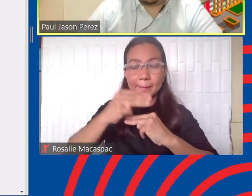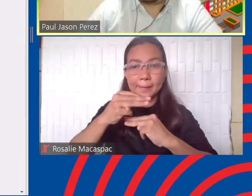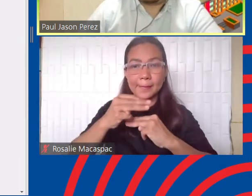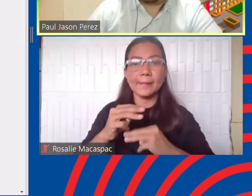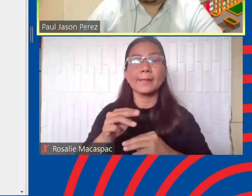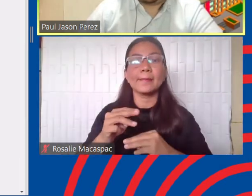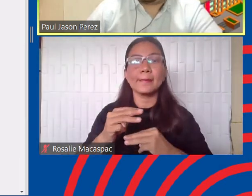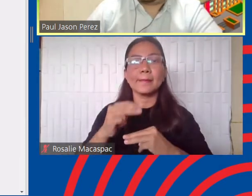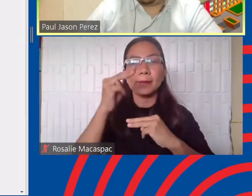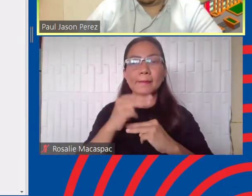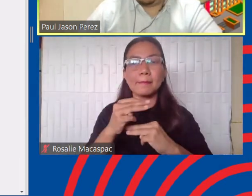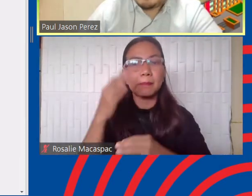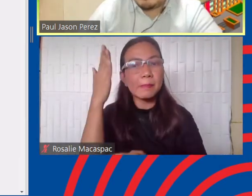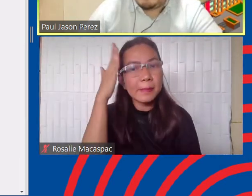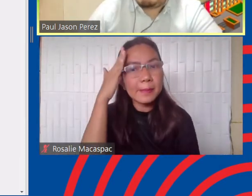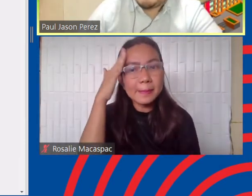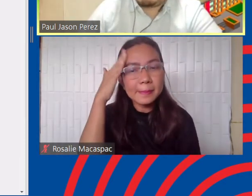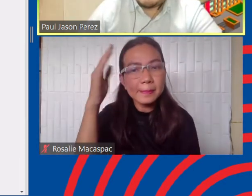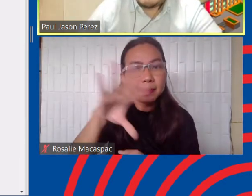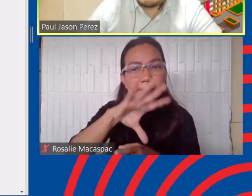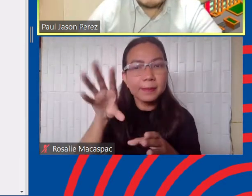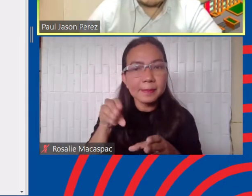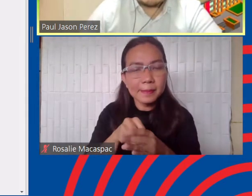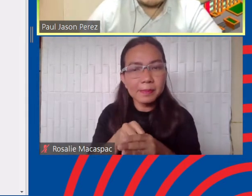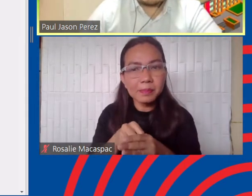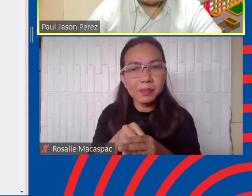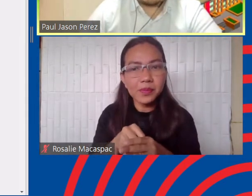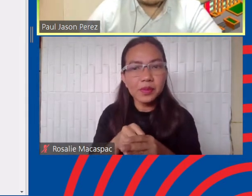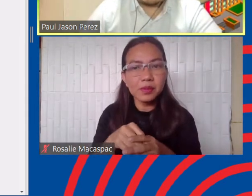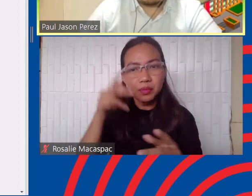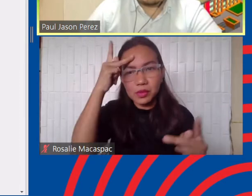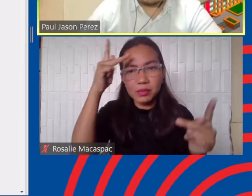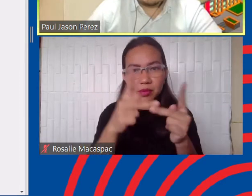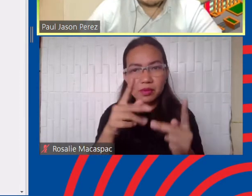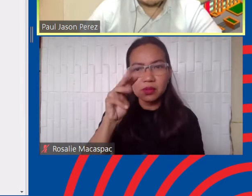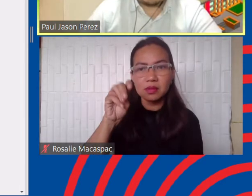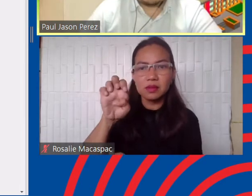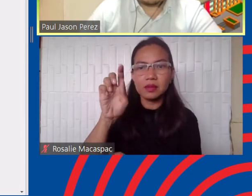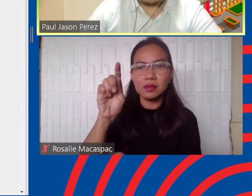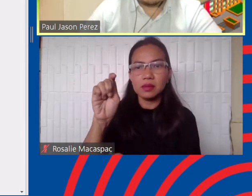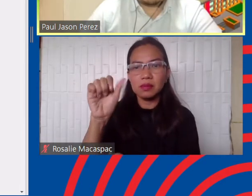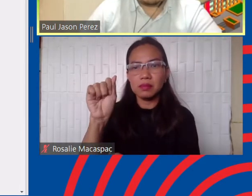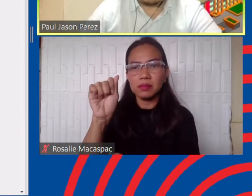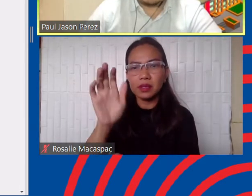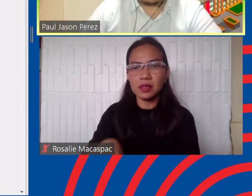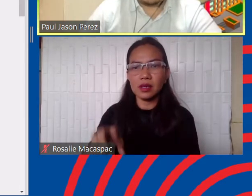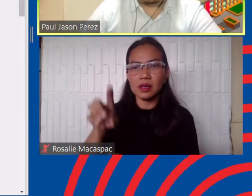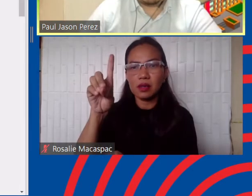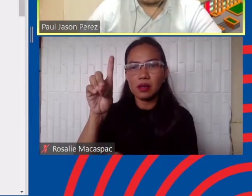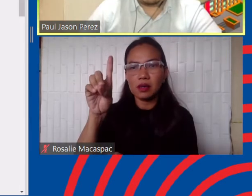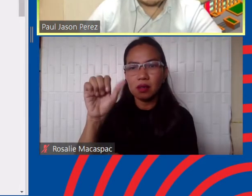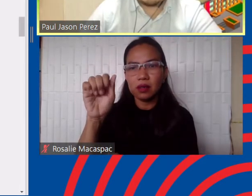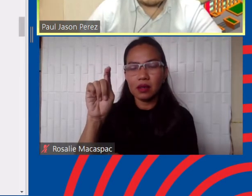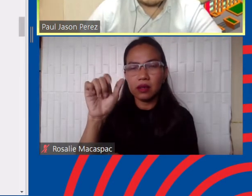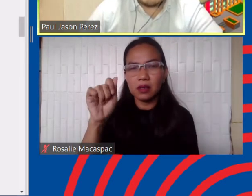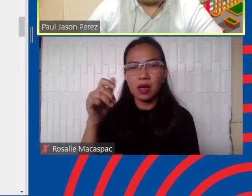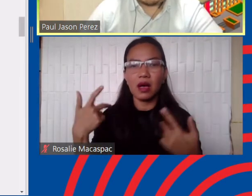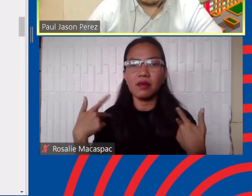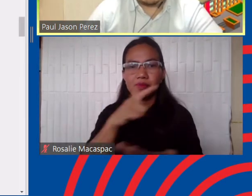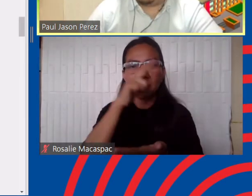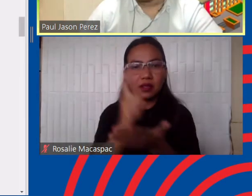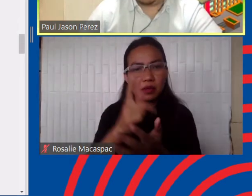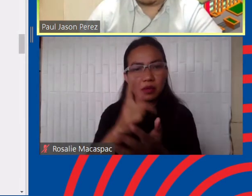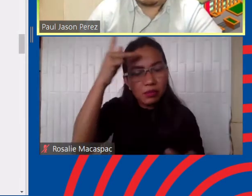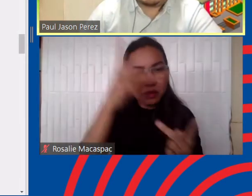be familiar with the general purpose metadata. You will see here there are general purpose, like as I